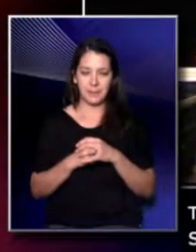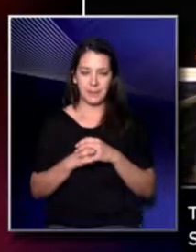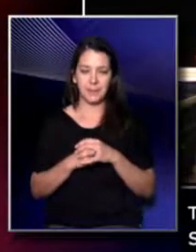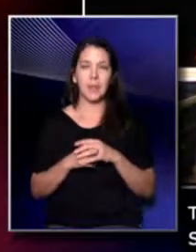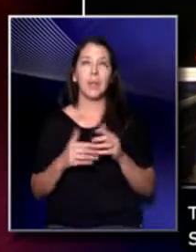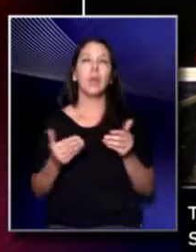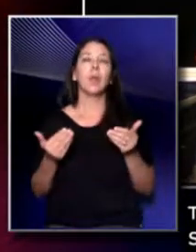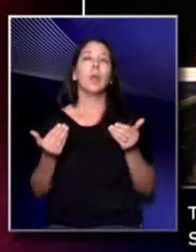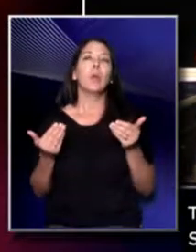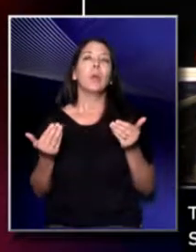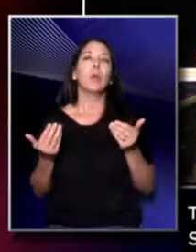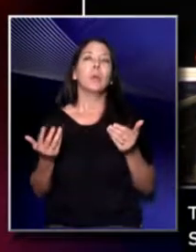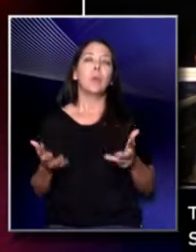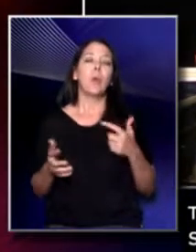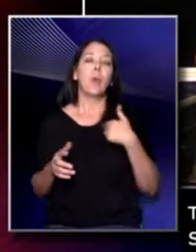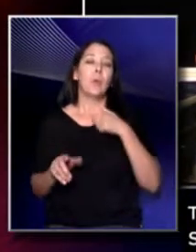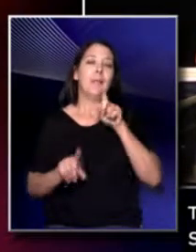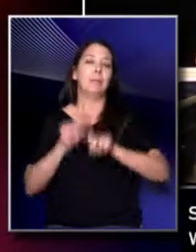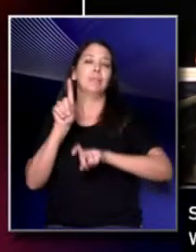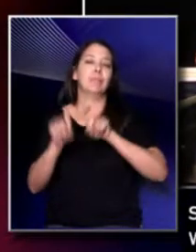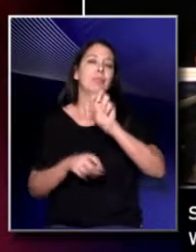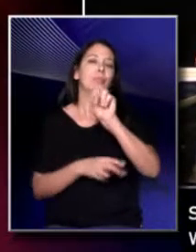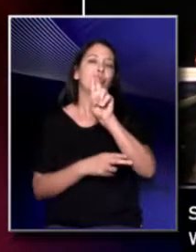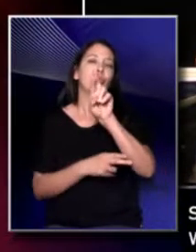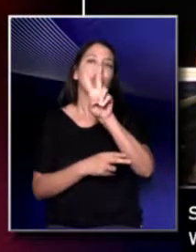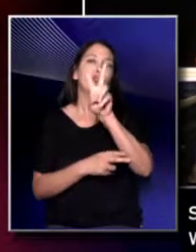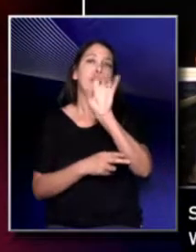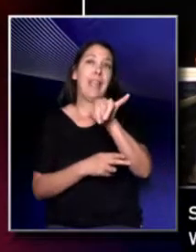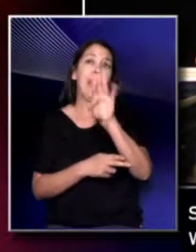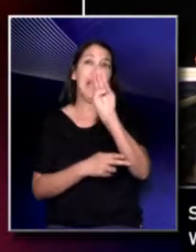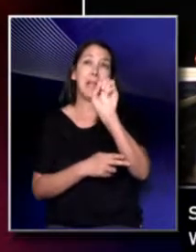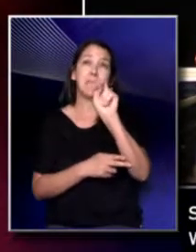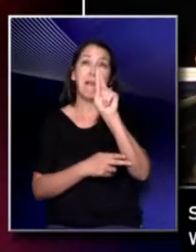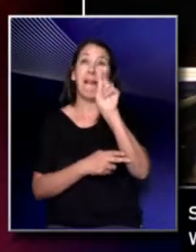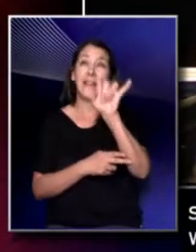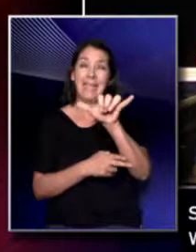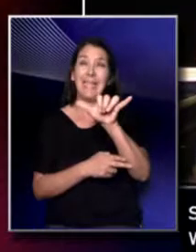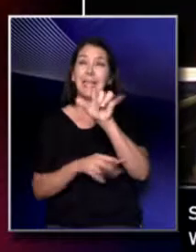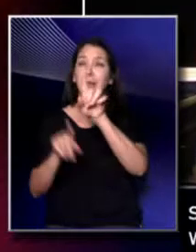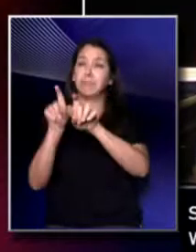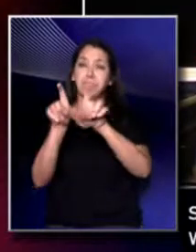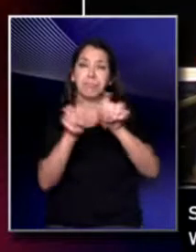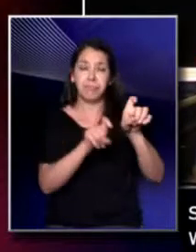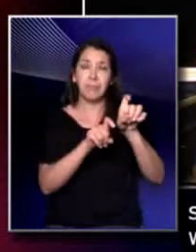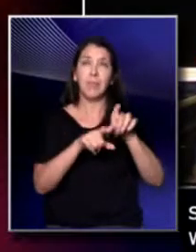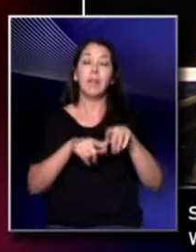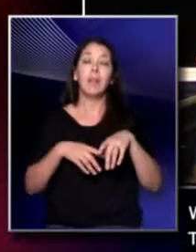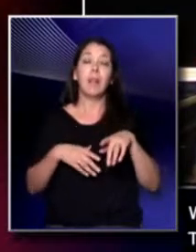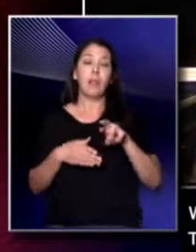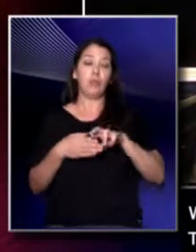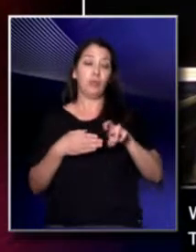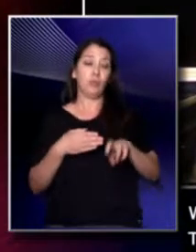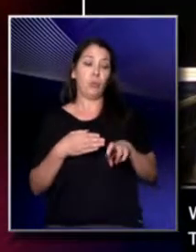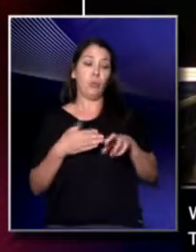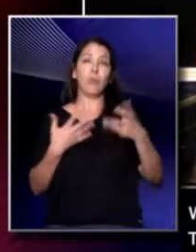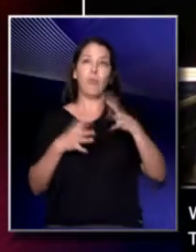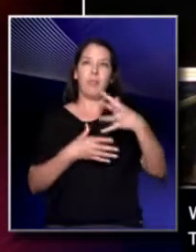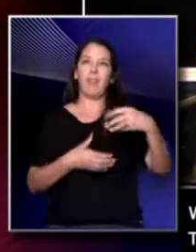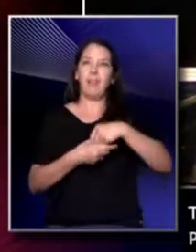So we did a Survey Monkey. The results are in the